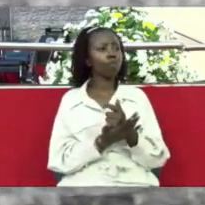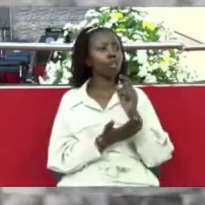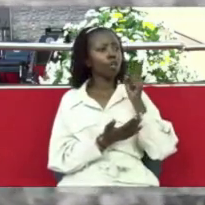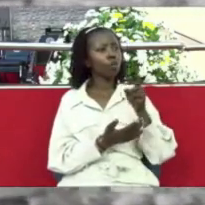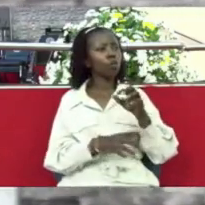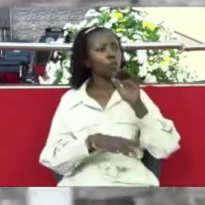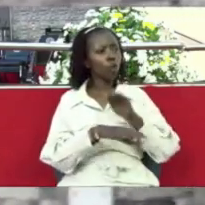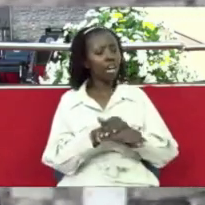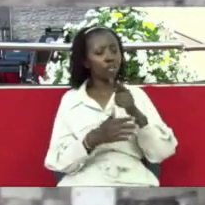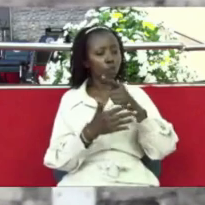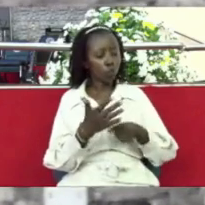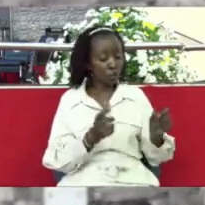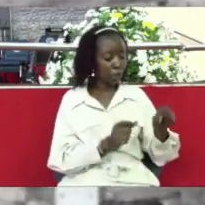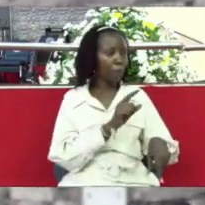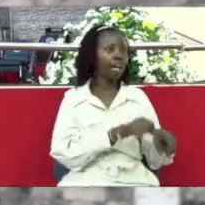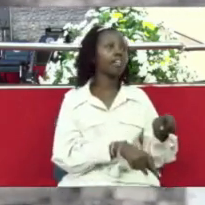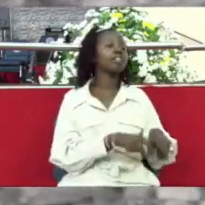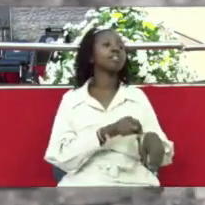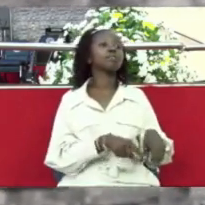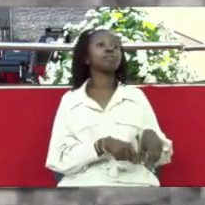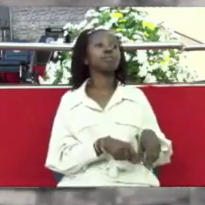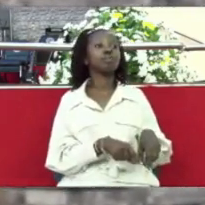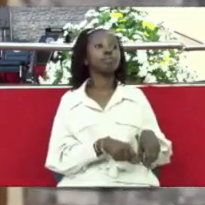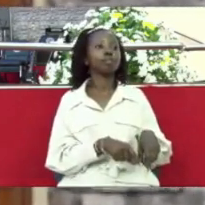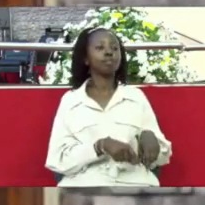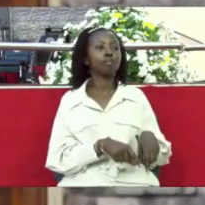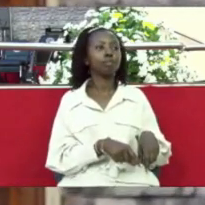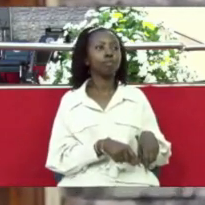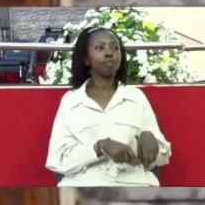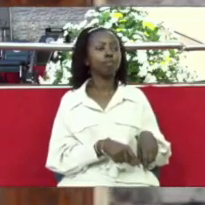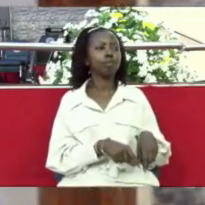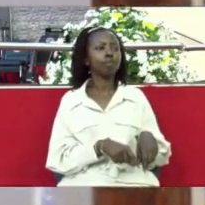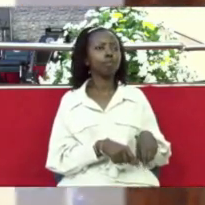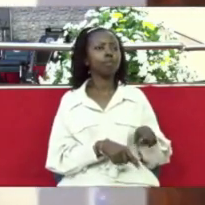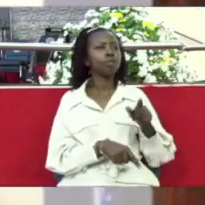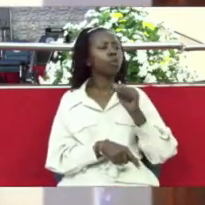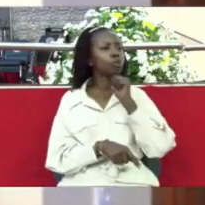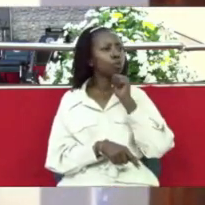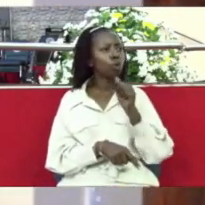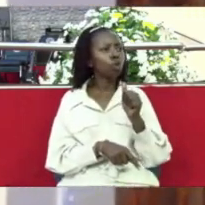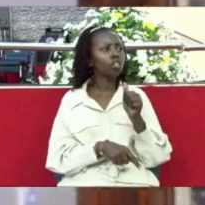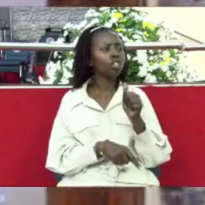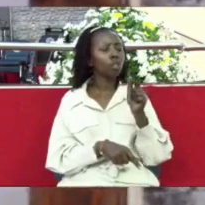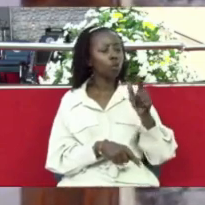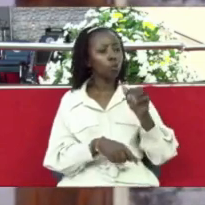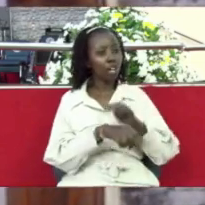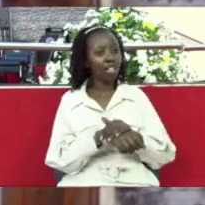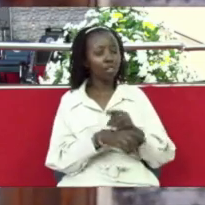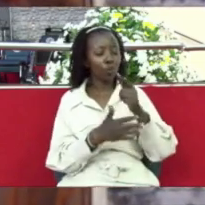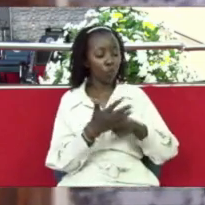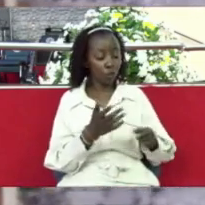Ni kwamba utapata ambacho umekipanda. In fact, you don't get just what you sow. Hautapata ambacho